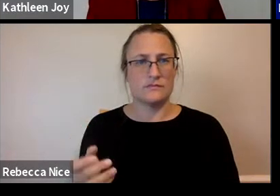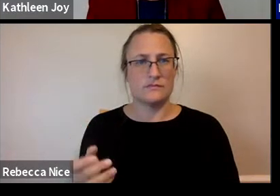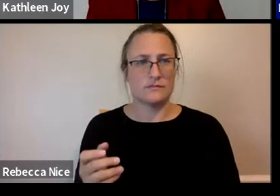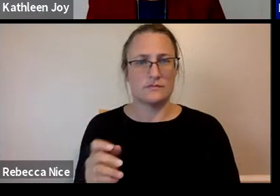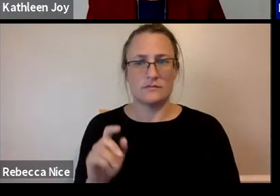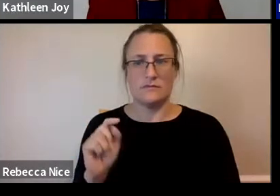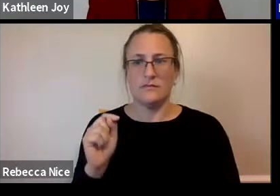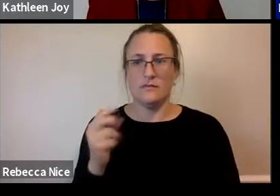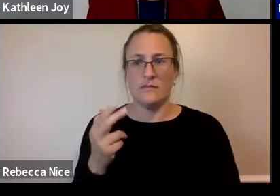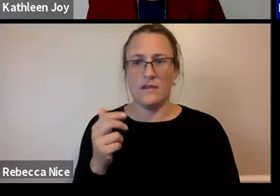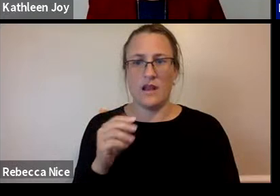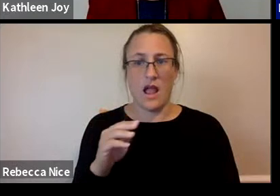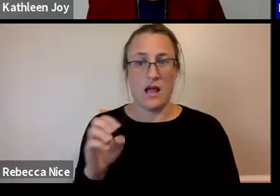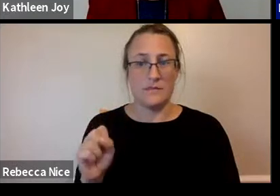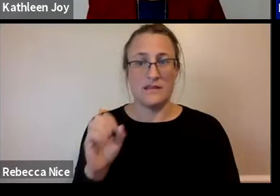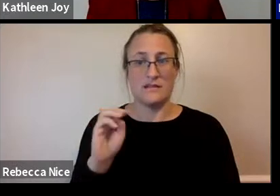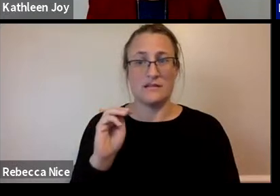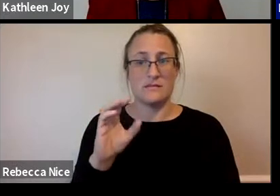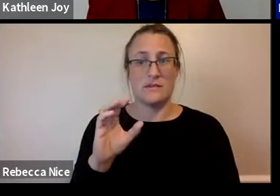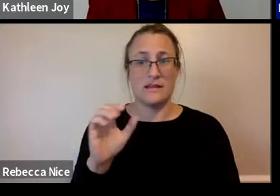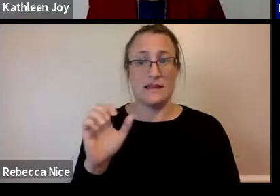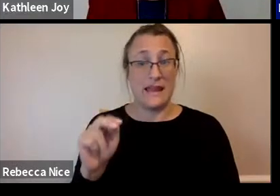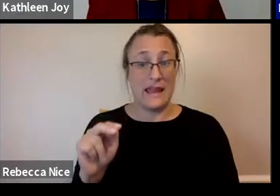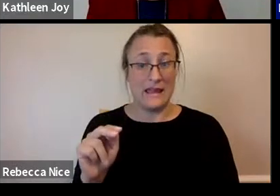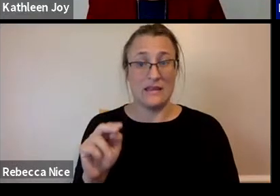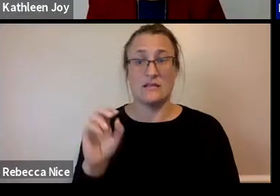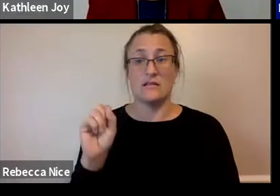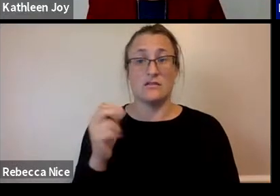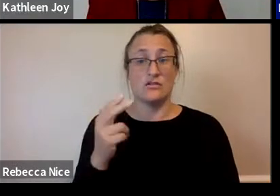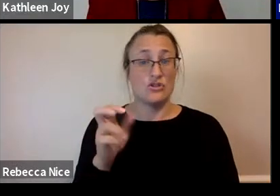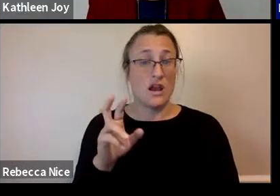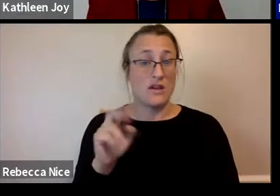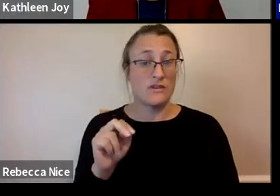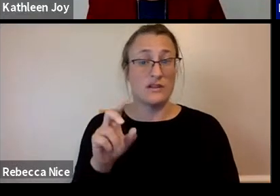Thomas Mccann, Sharon DeVivo.